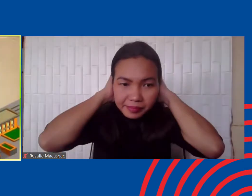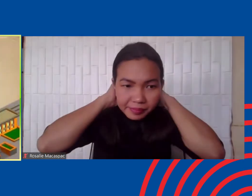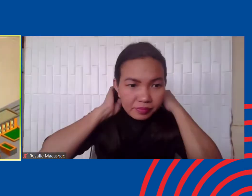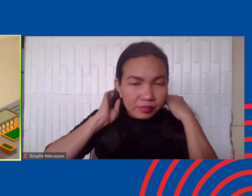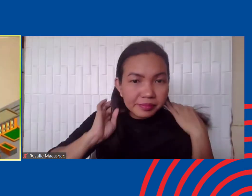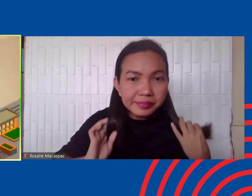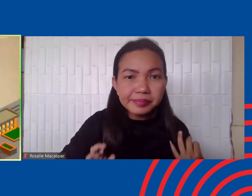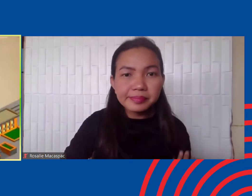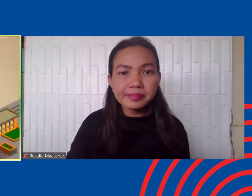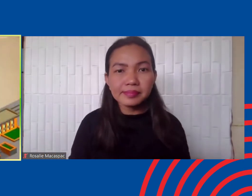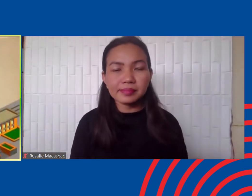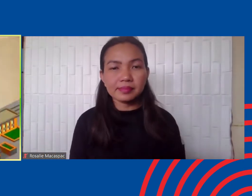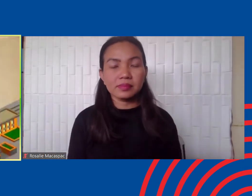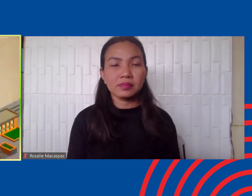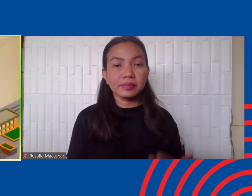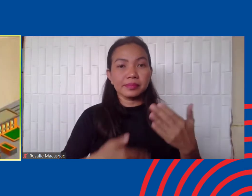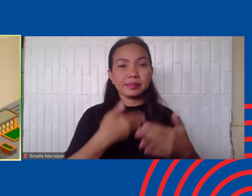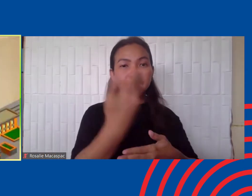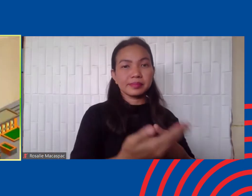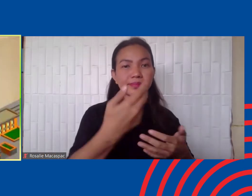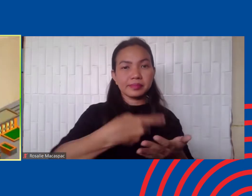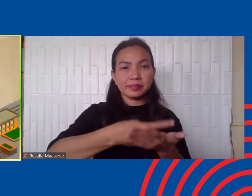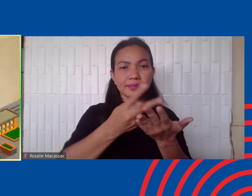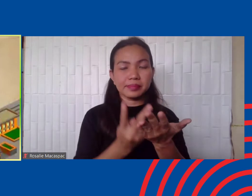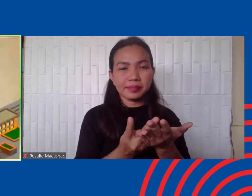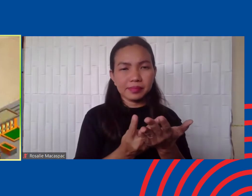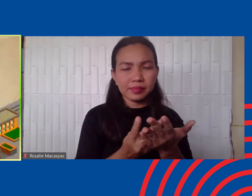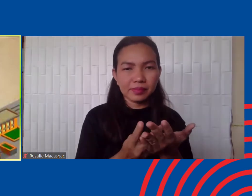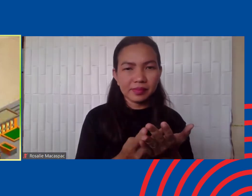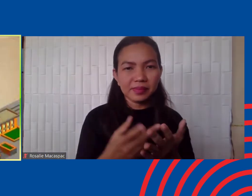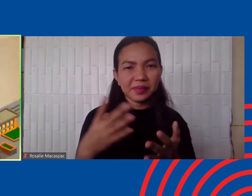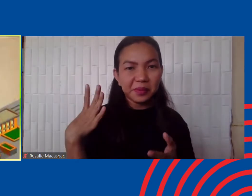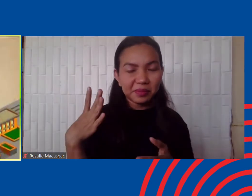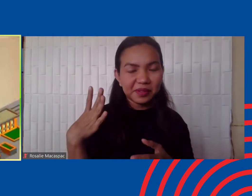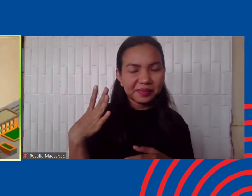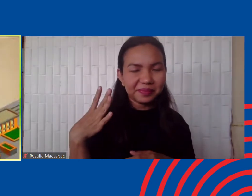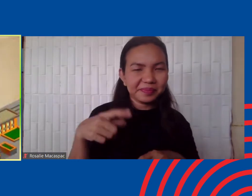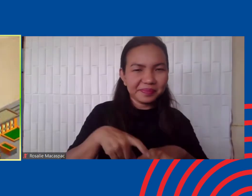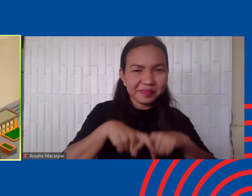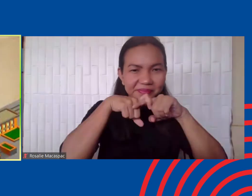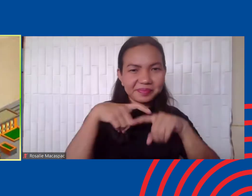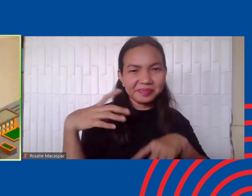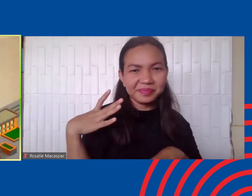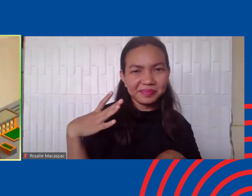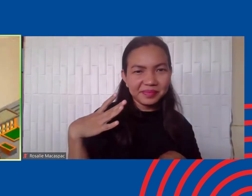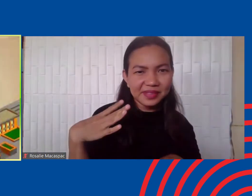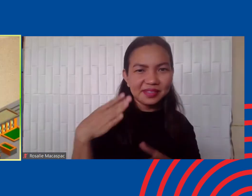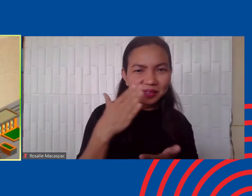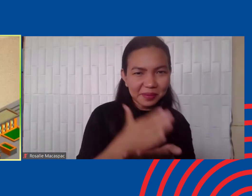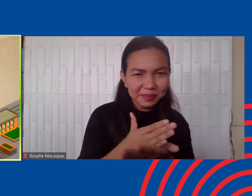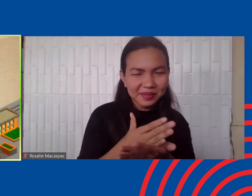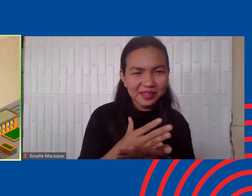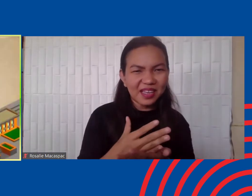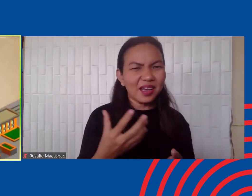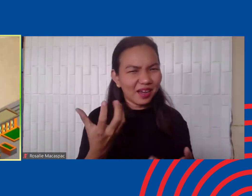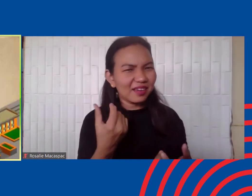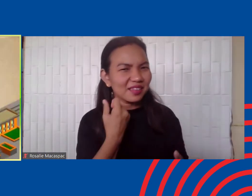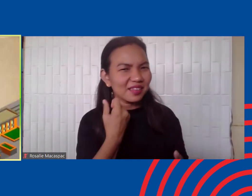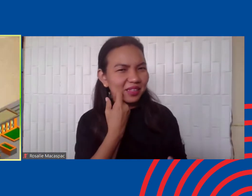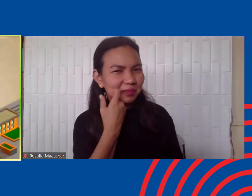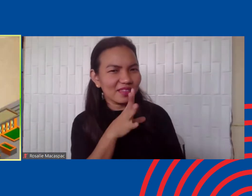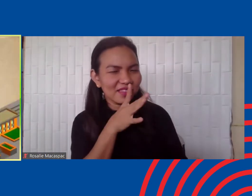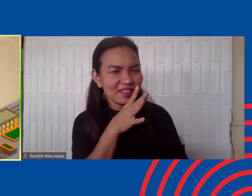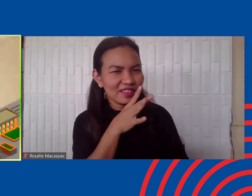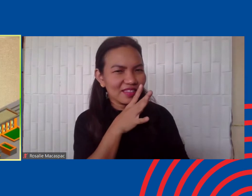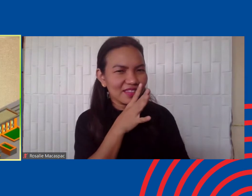Ayan. So the next part, pause muna tayo. No? So medyo kanina pa ako nagsasalita.